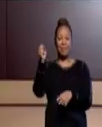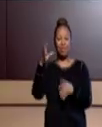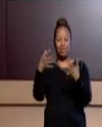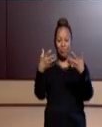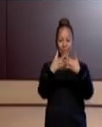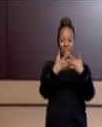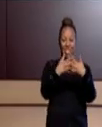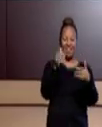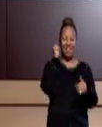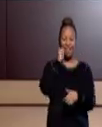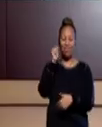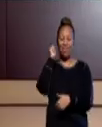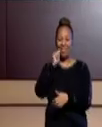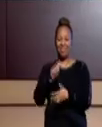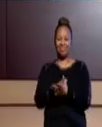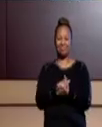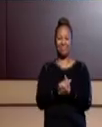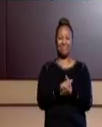here.